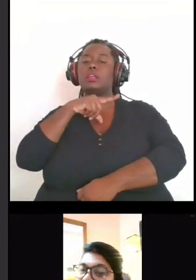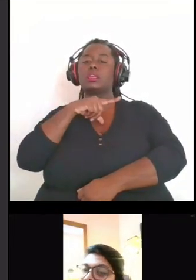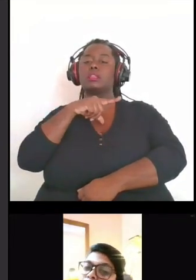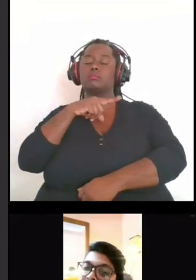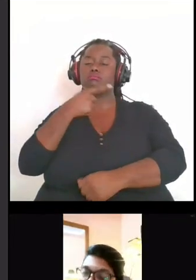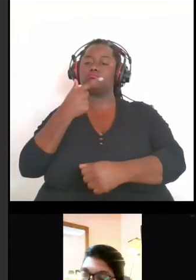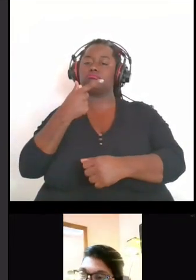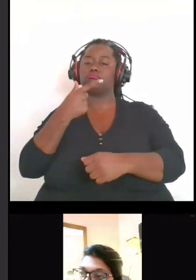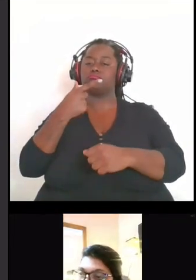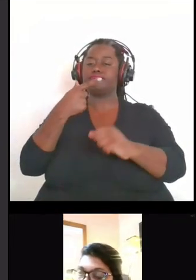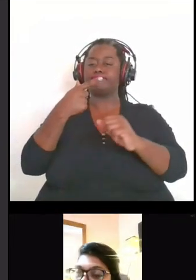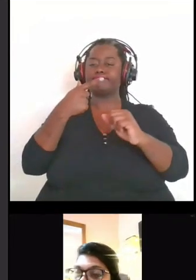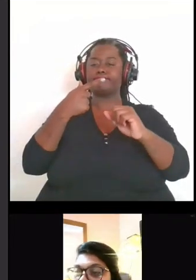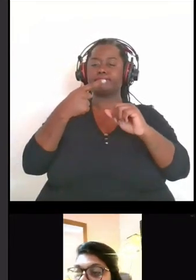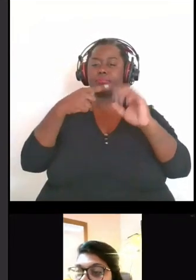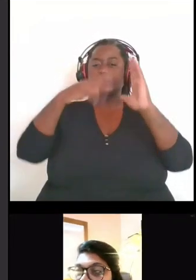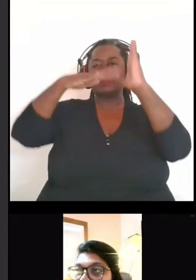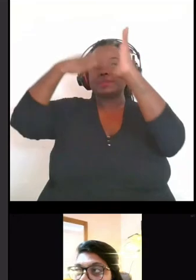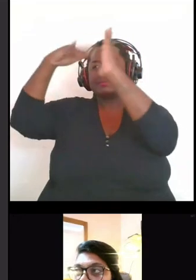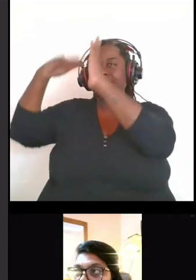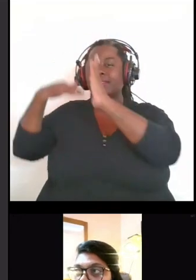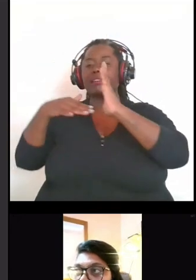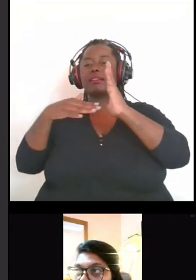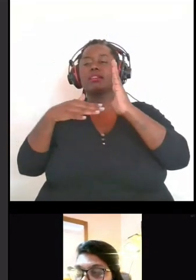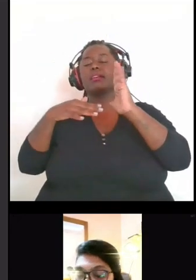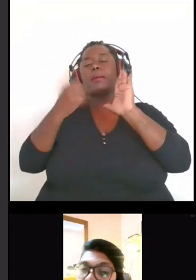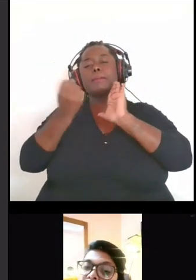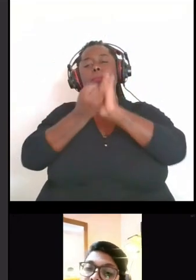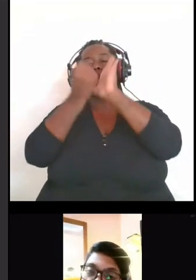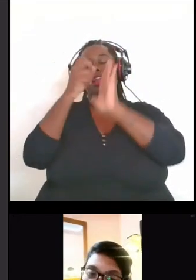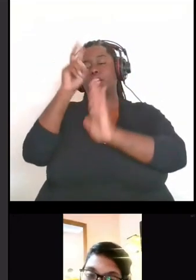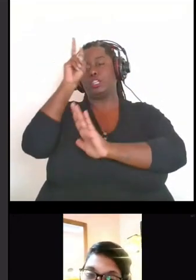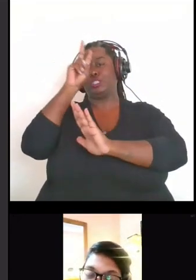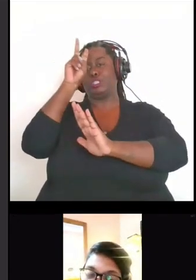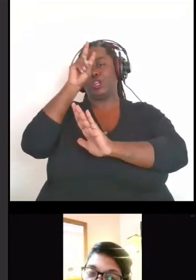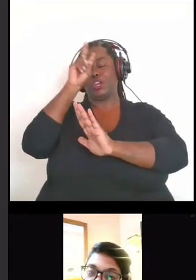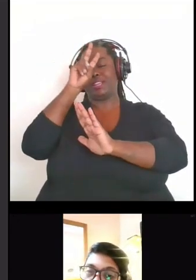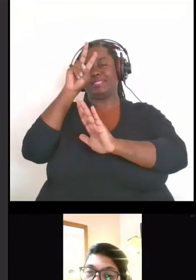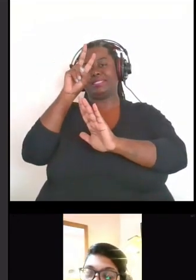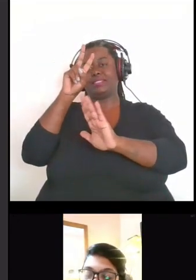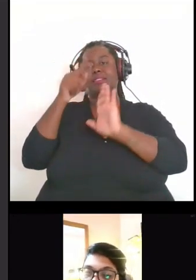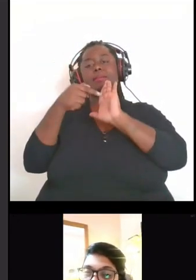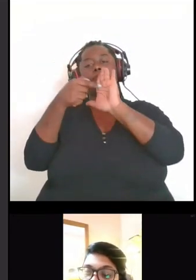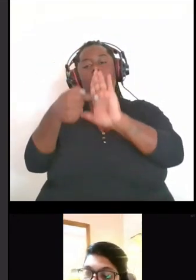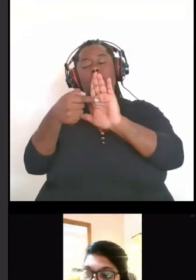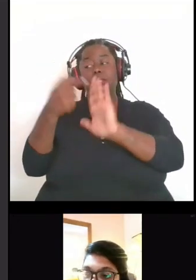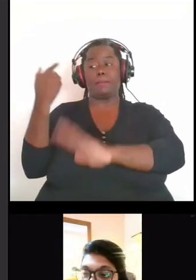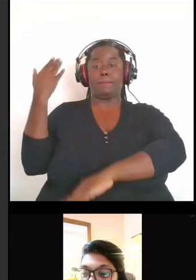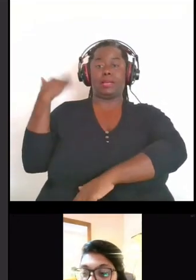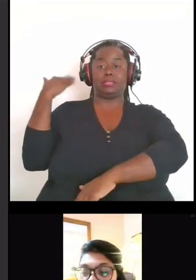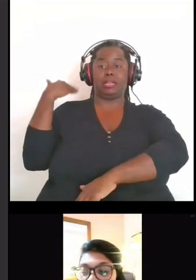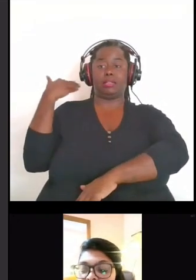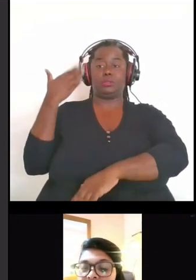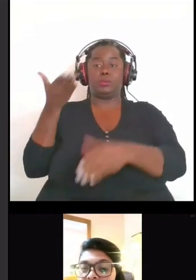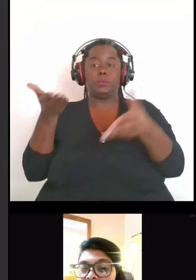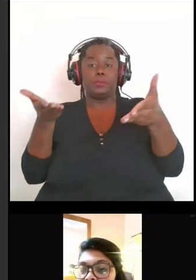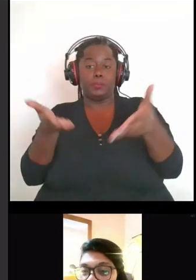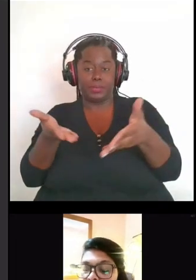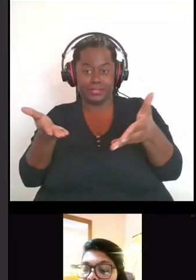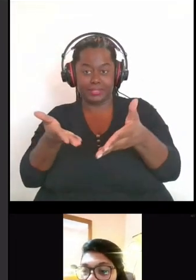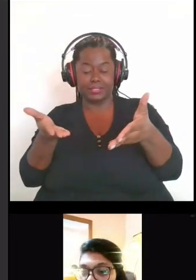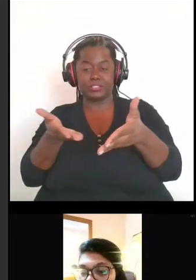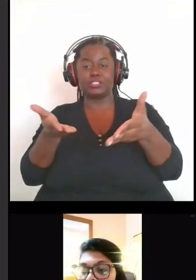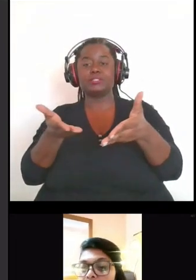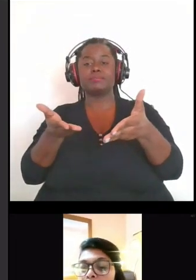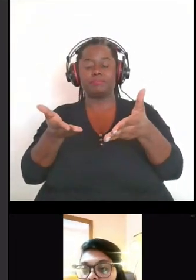the past and the present which means we were doing a recording podcasts of transgender individuals who are leading